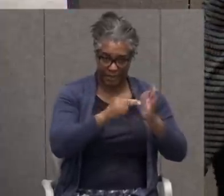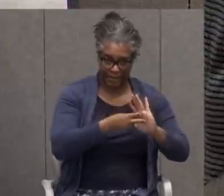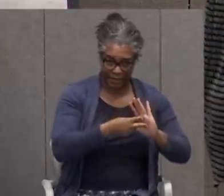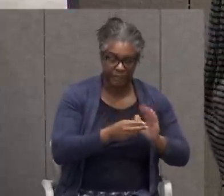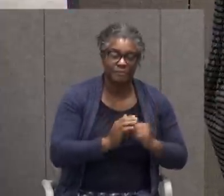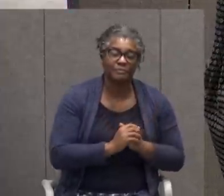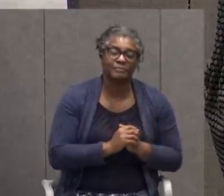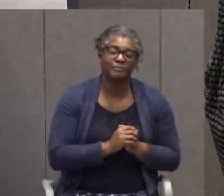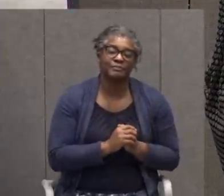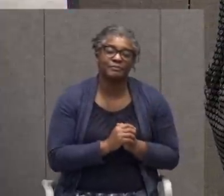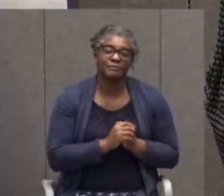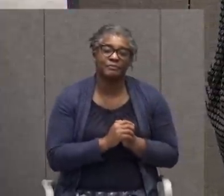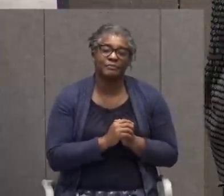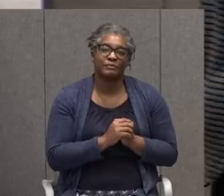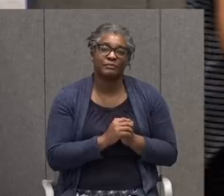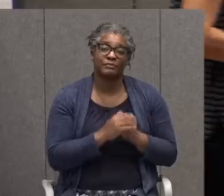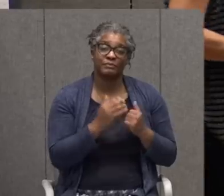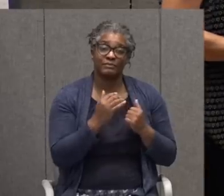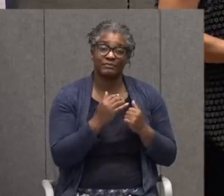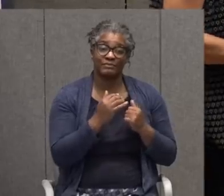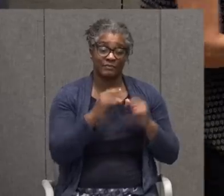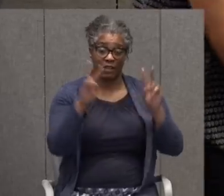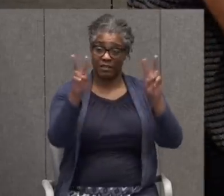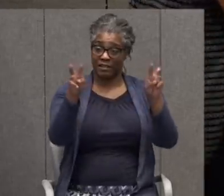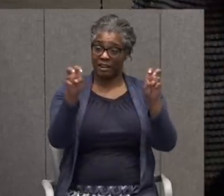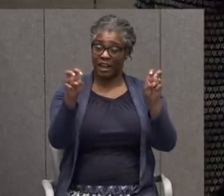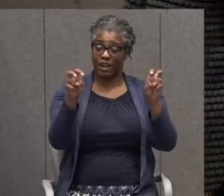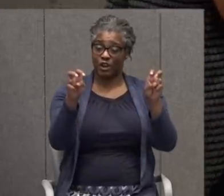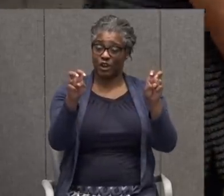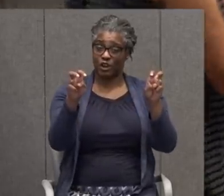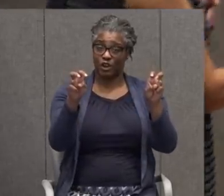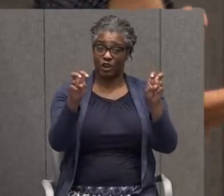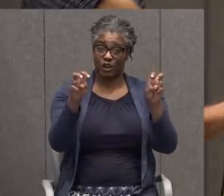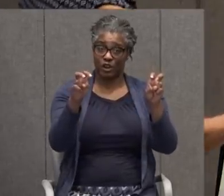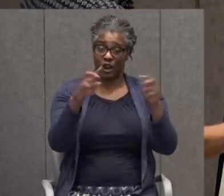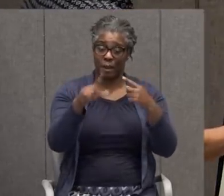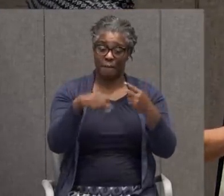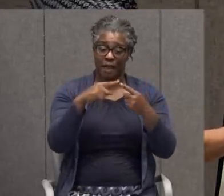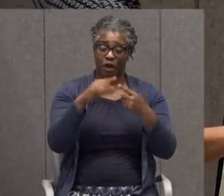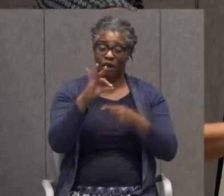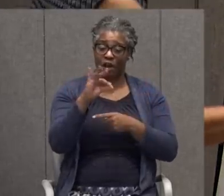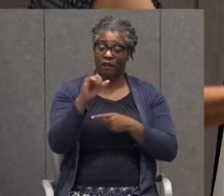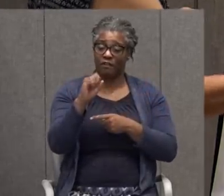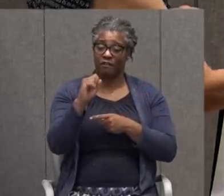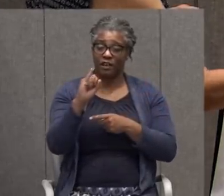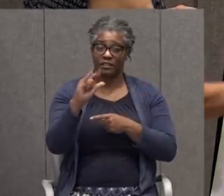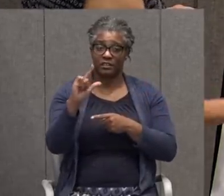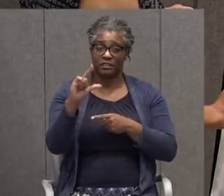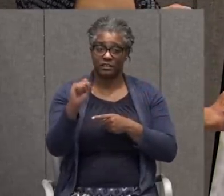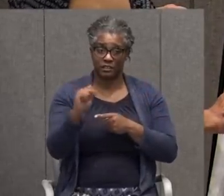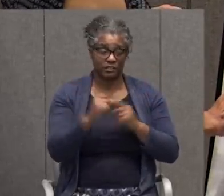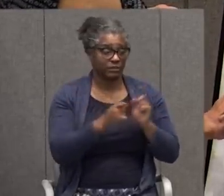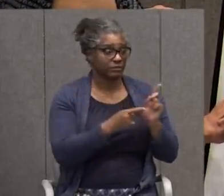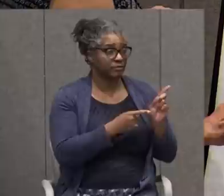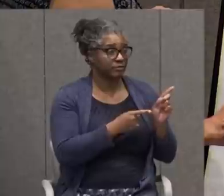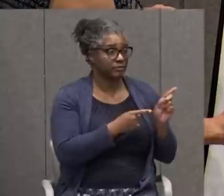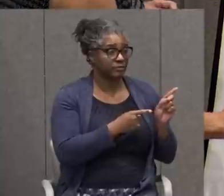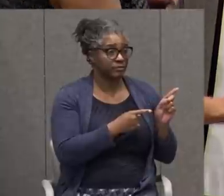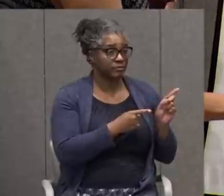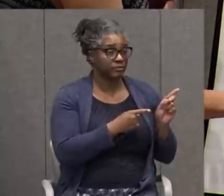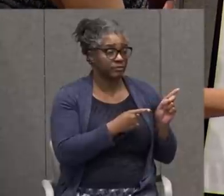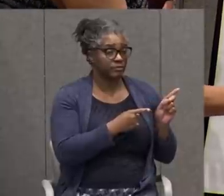about fossils. A fossil is the remains